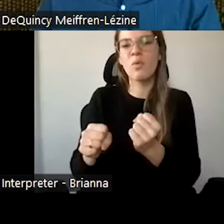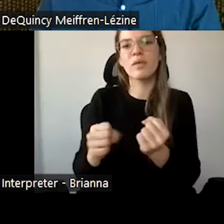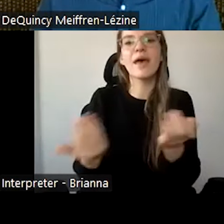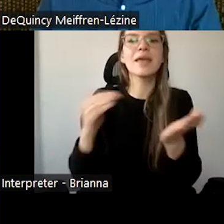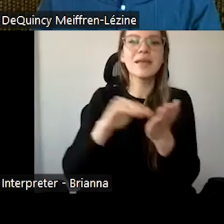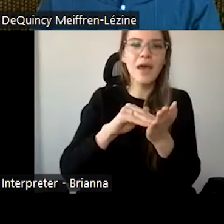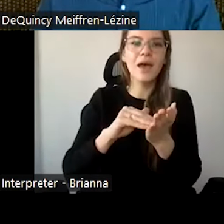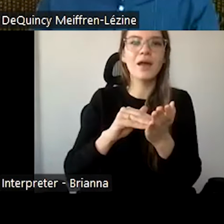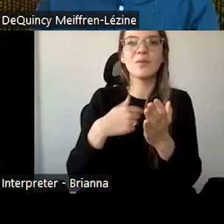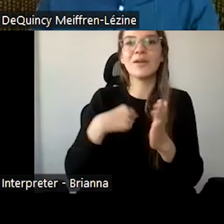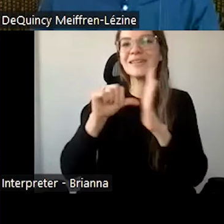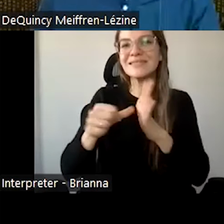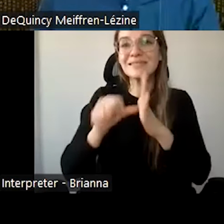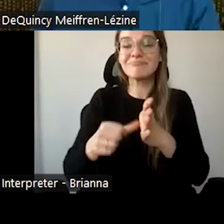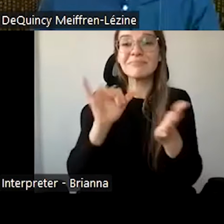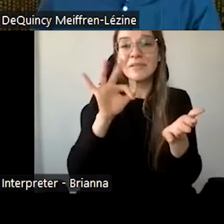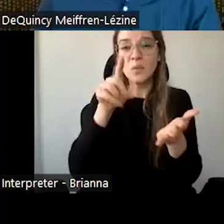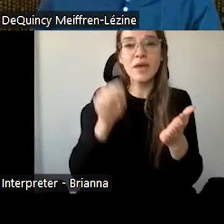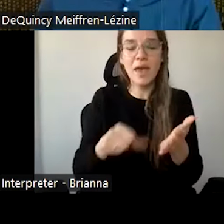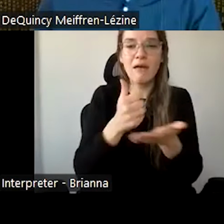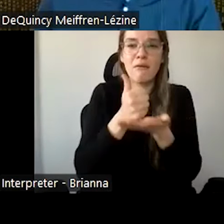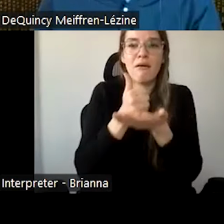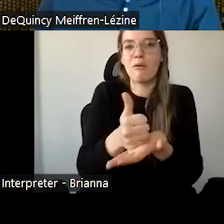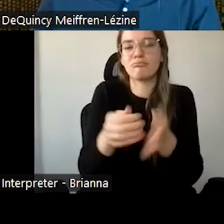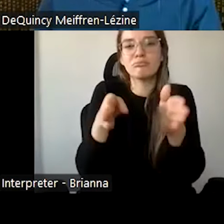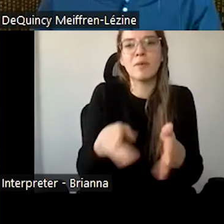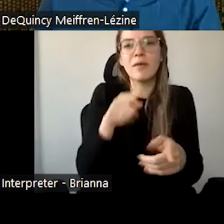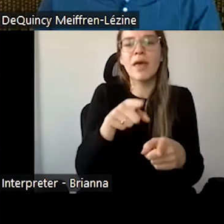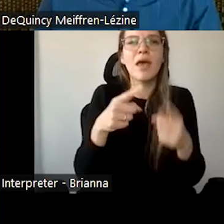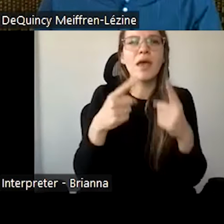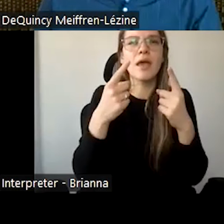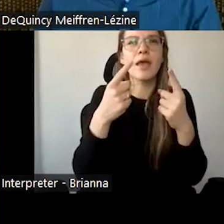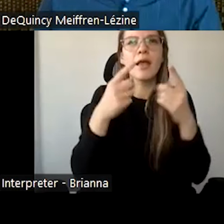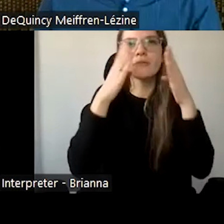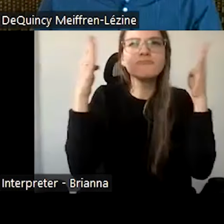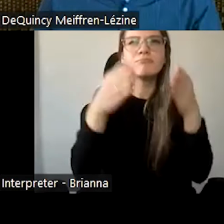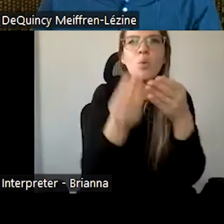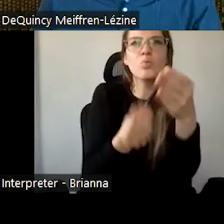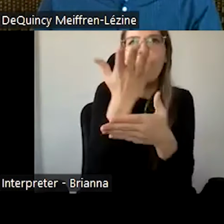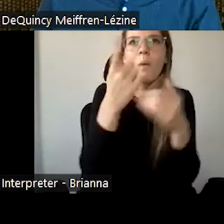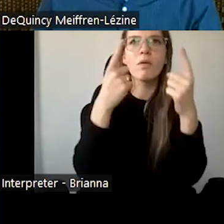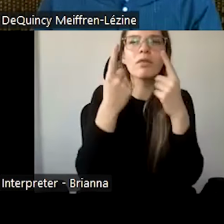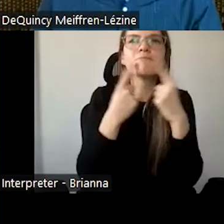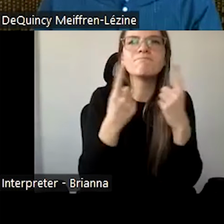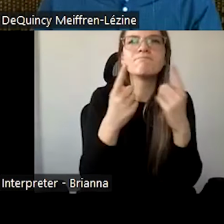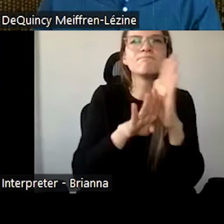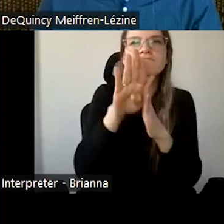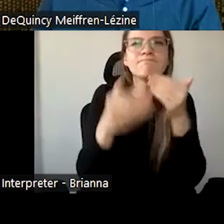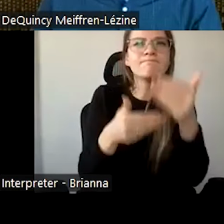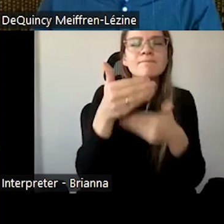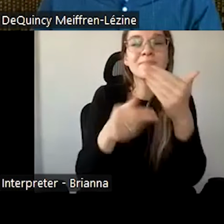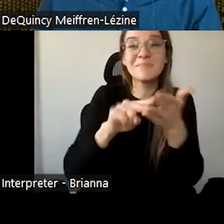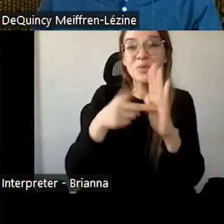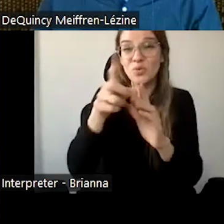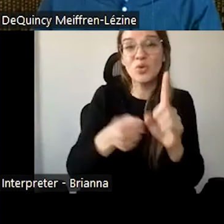out that if you're able to help somebody to achieve growth, then you are directly impacting